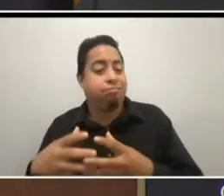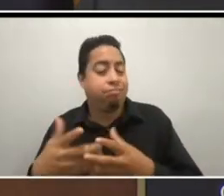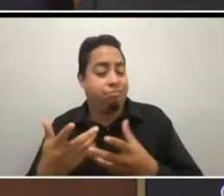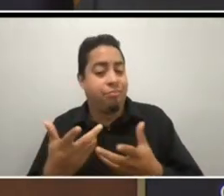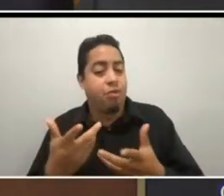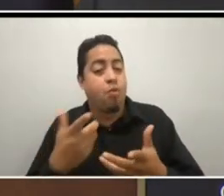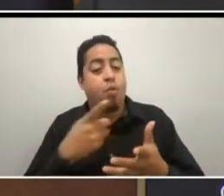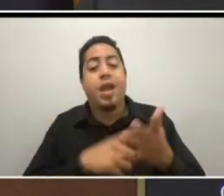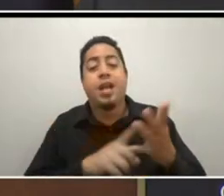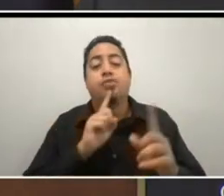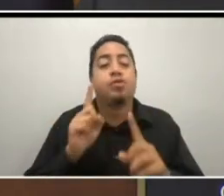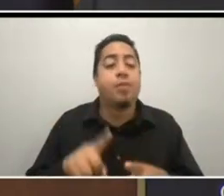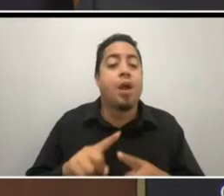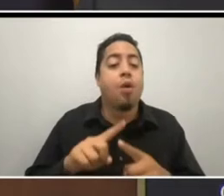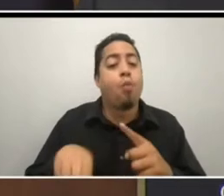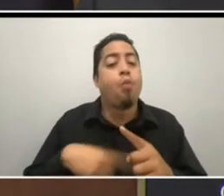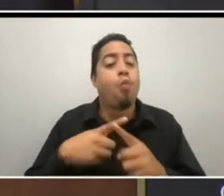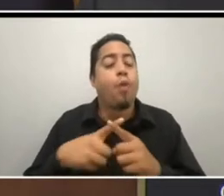enforcement officers